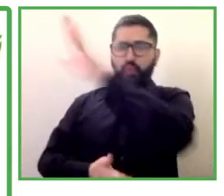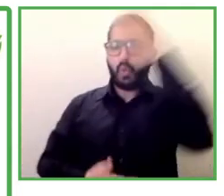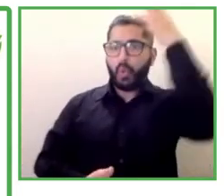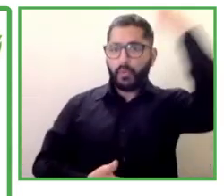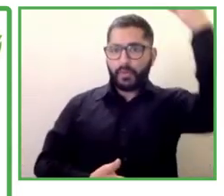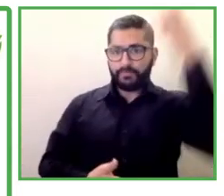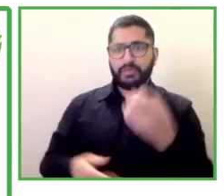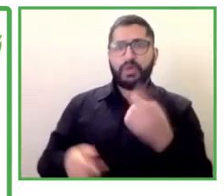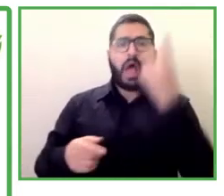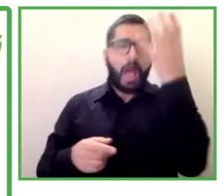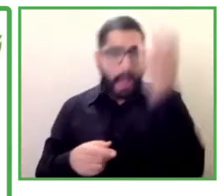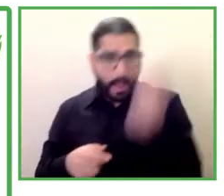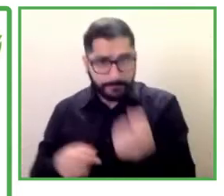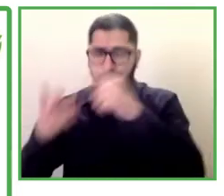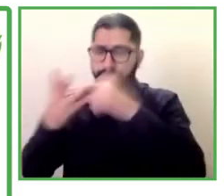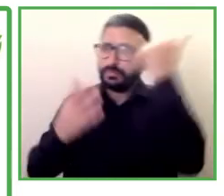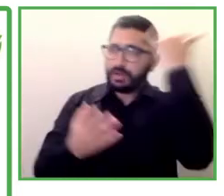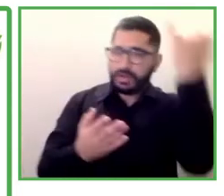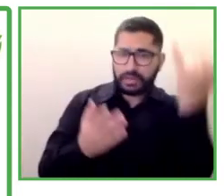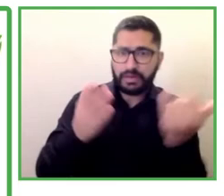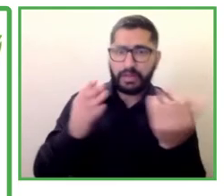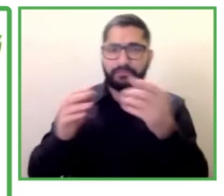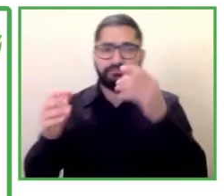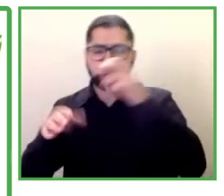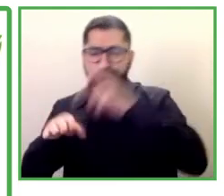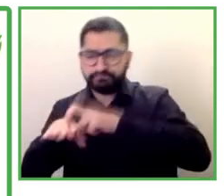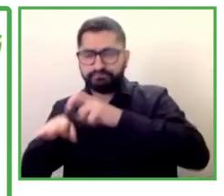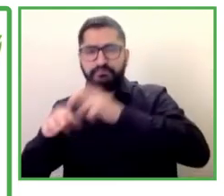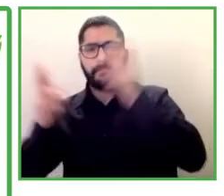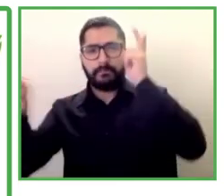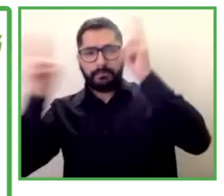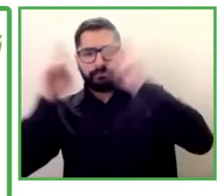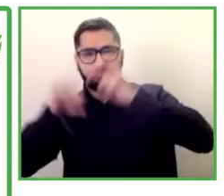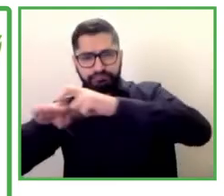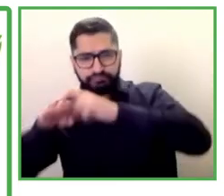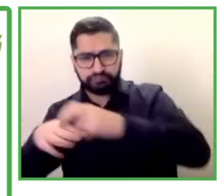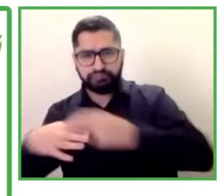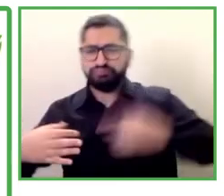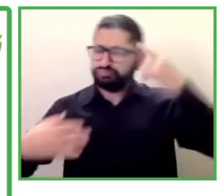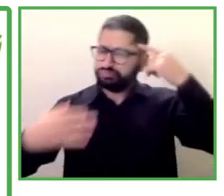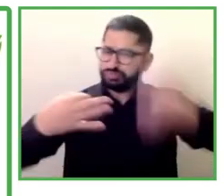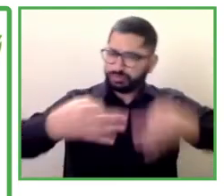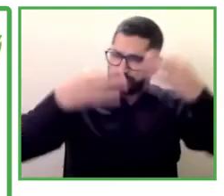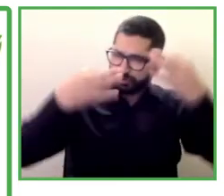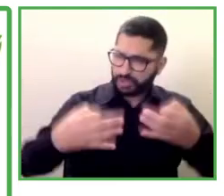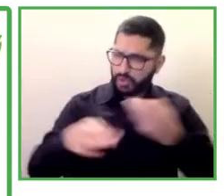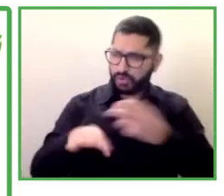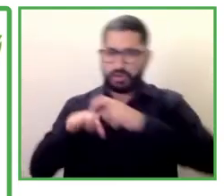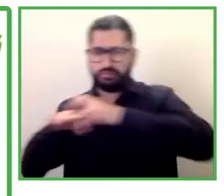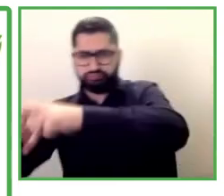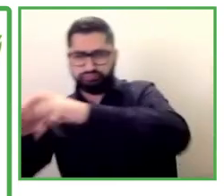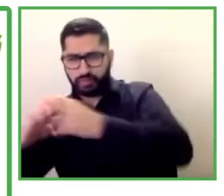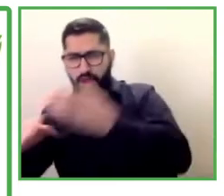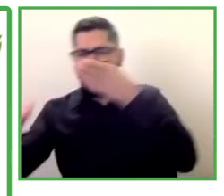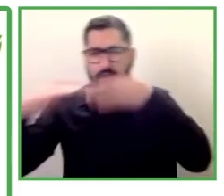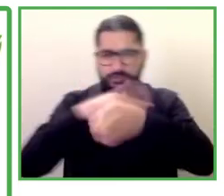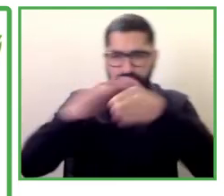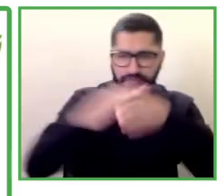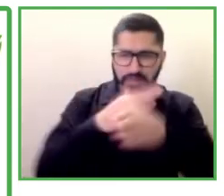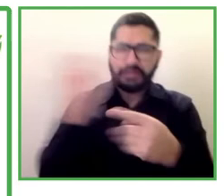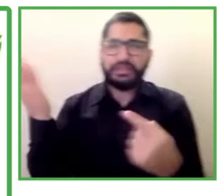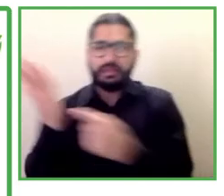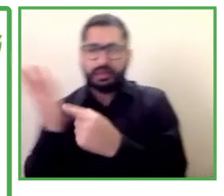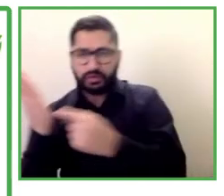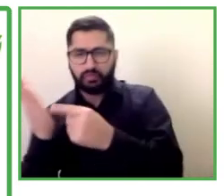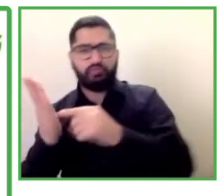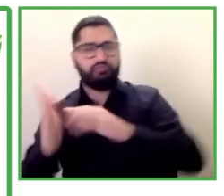ensuring accessible transportation and technology, and ensuring expanded competitive integrated employment opportunities in